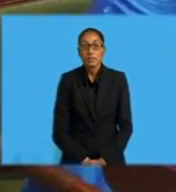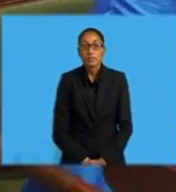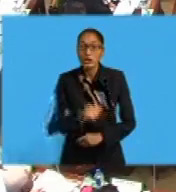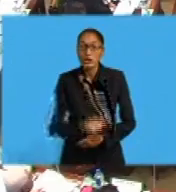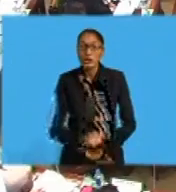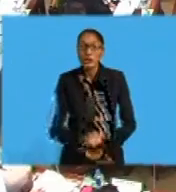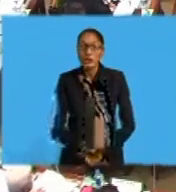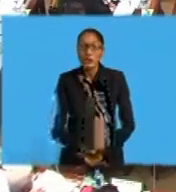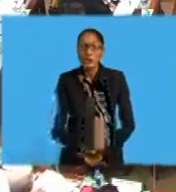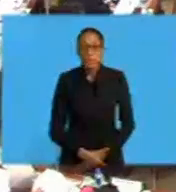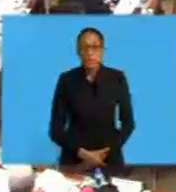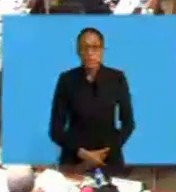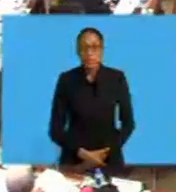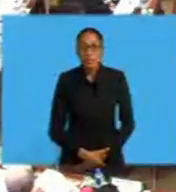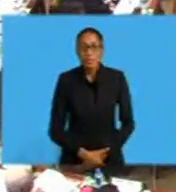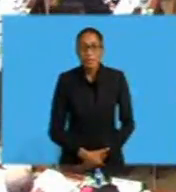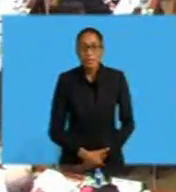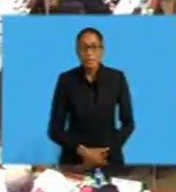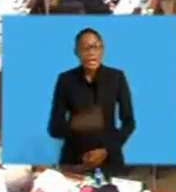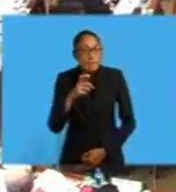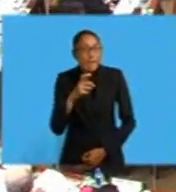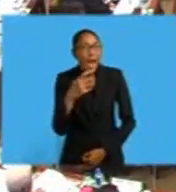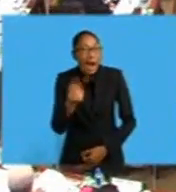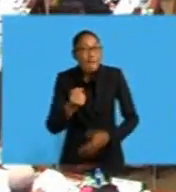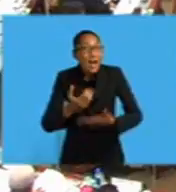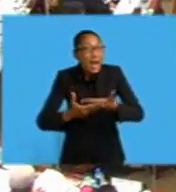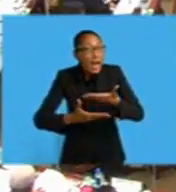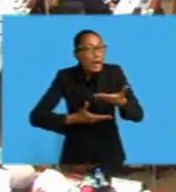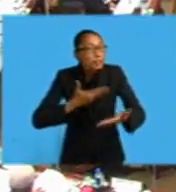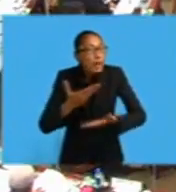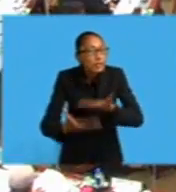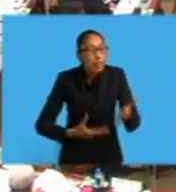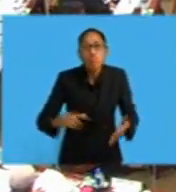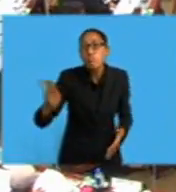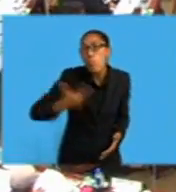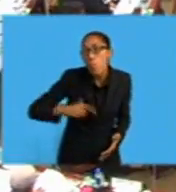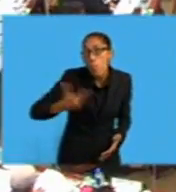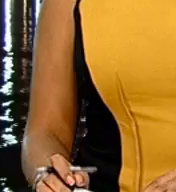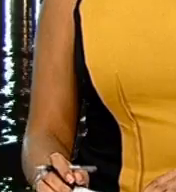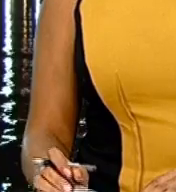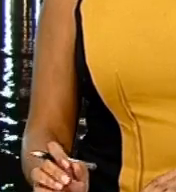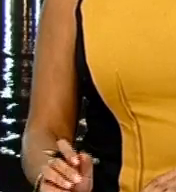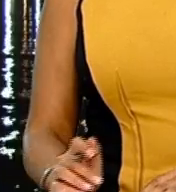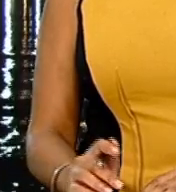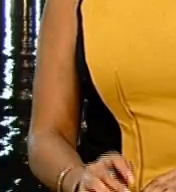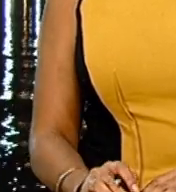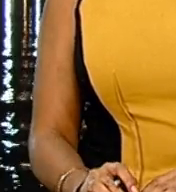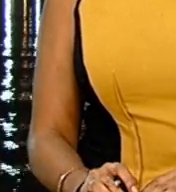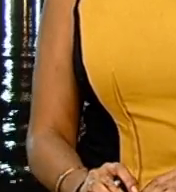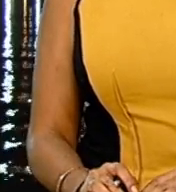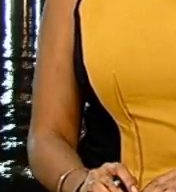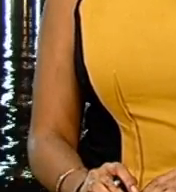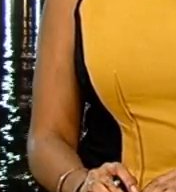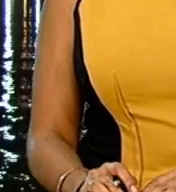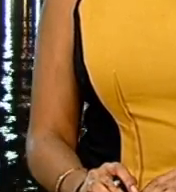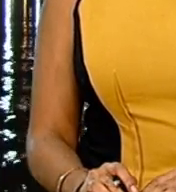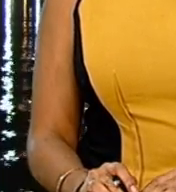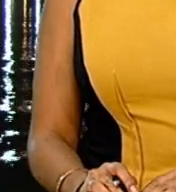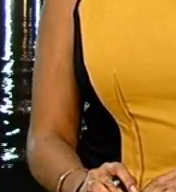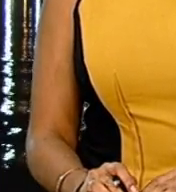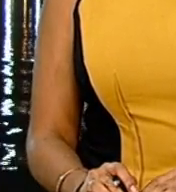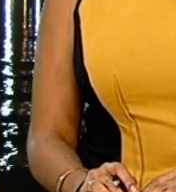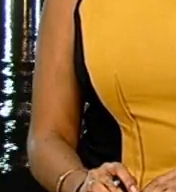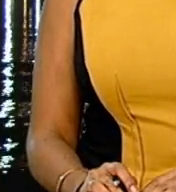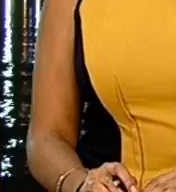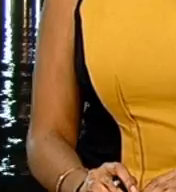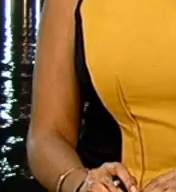motion was defeated with 15 to 31. Akusit Tale, FBC News. Satellite connectivity is vital for the rolling out